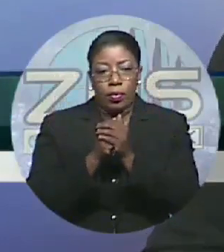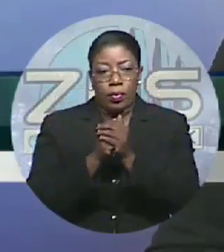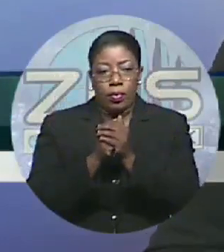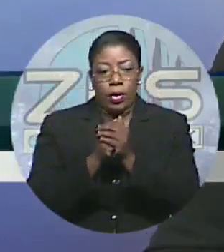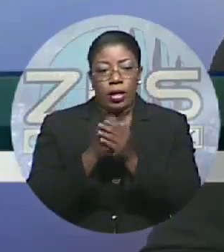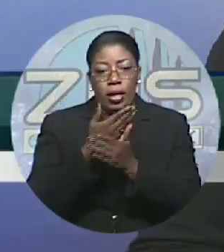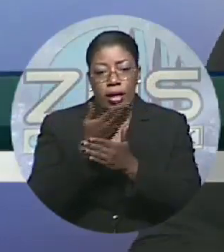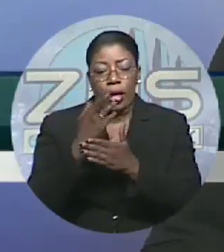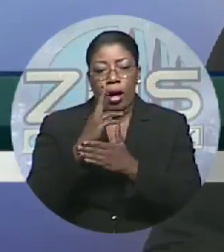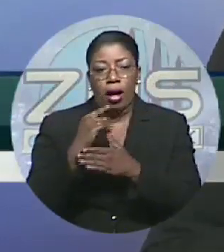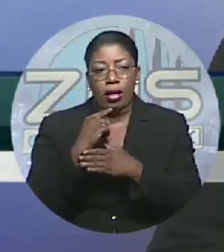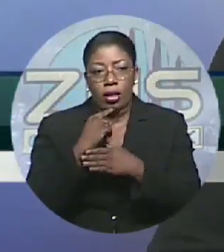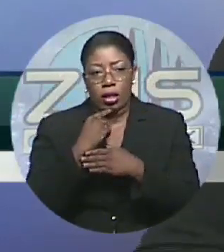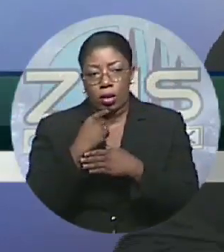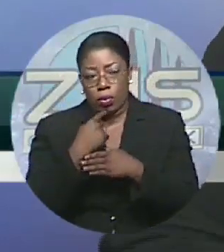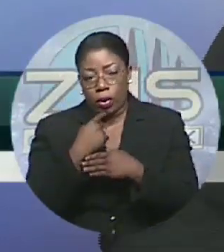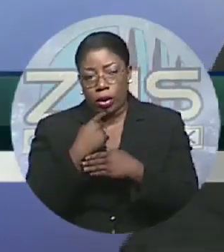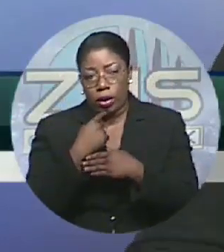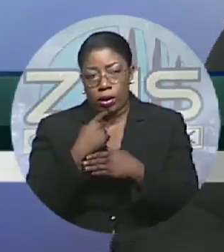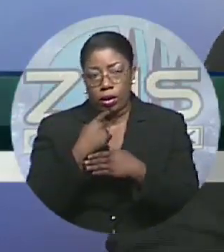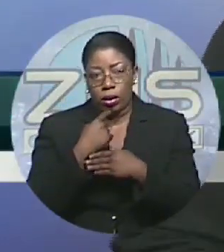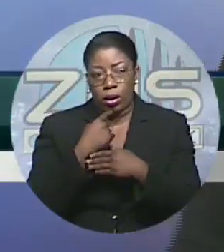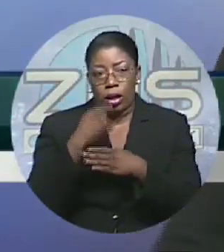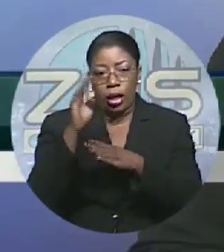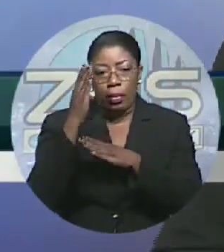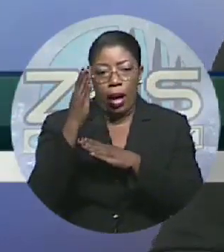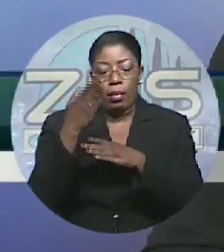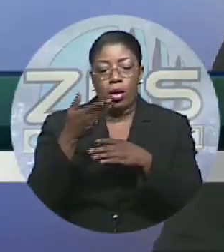their disappointment that Baha is not coming